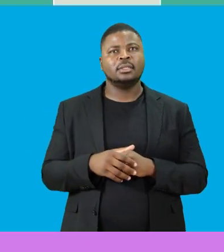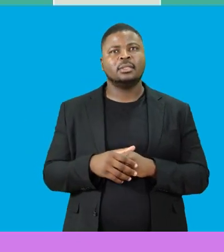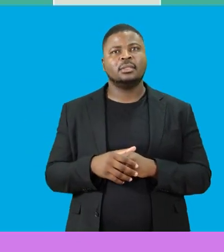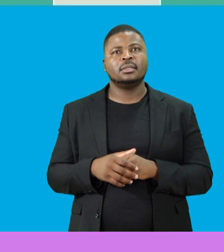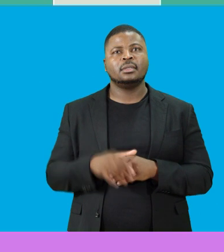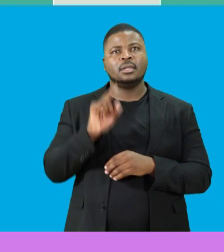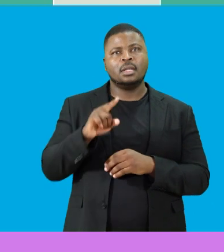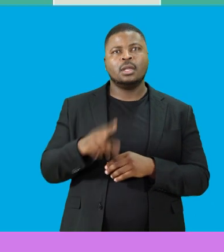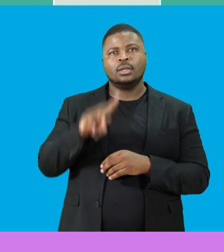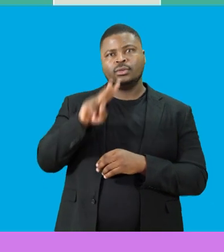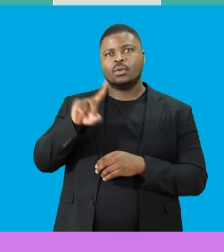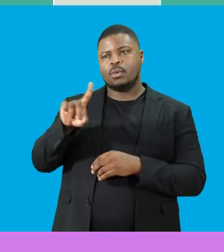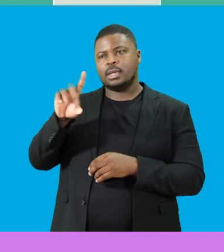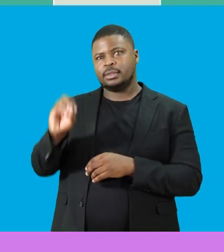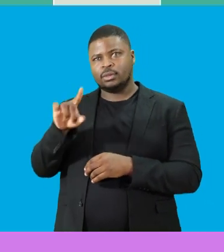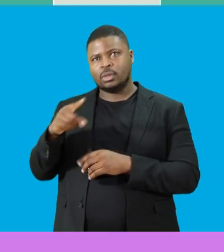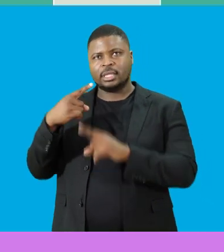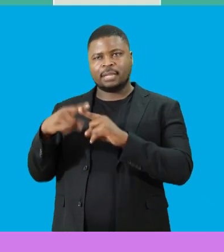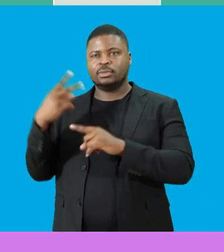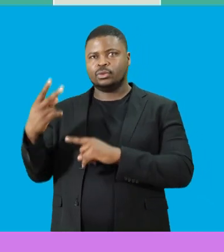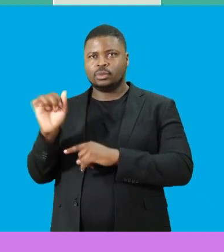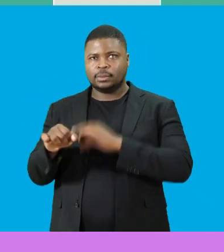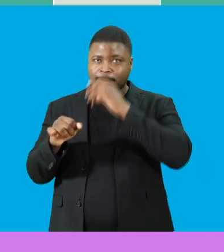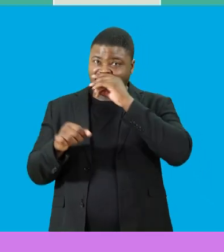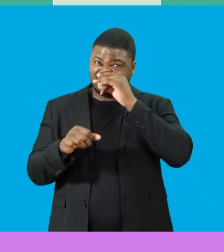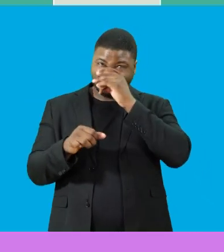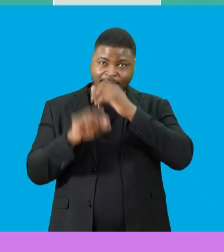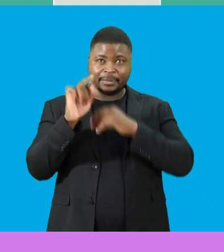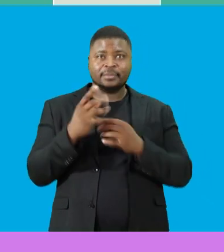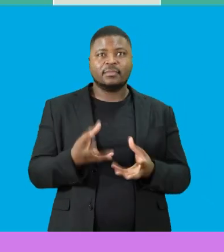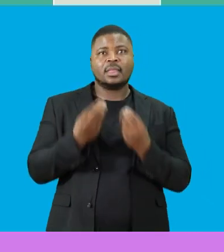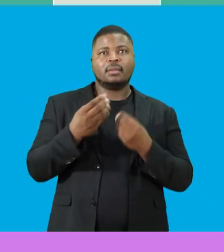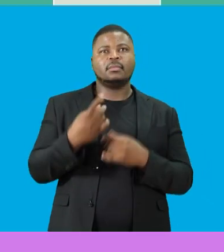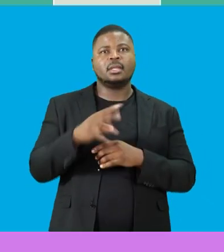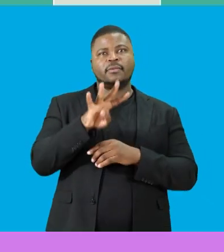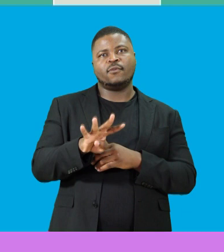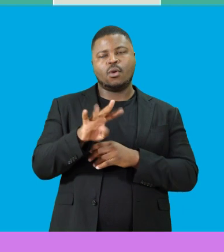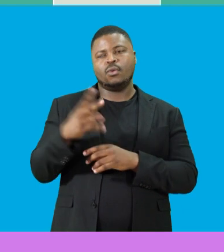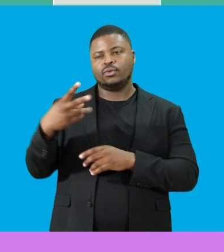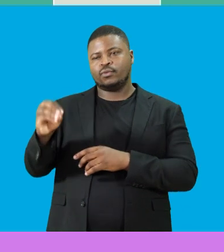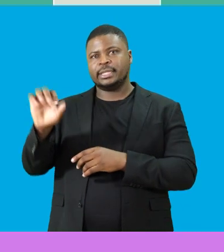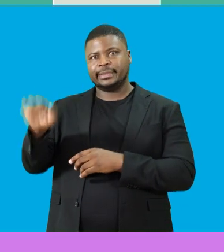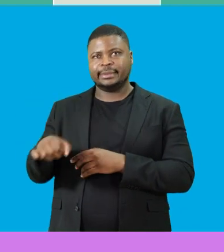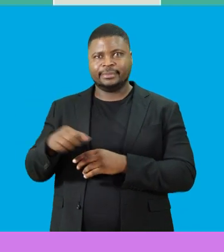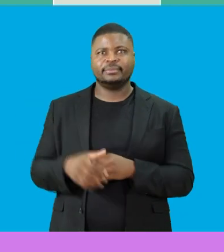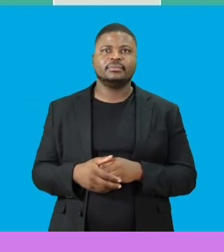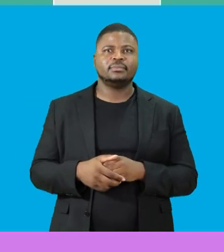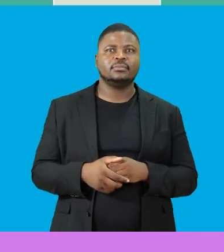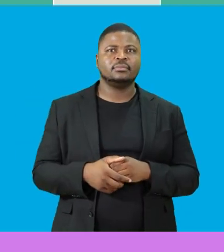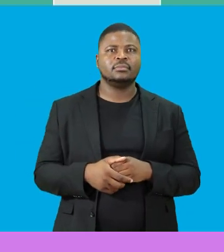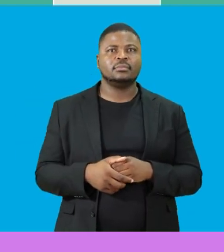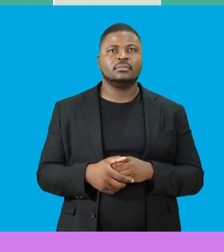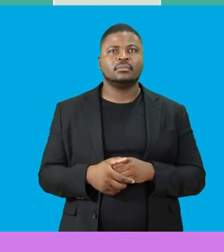amount. 420 times 2, it gives us 210 multiplied by 2 gives us